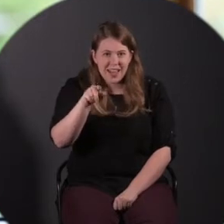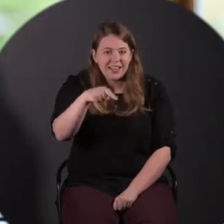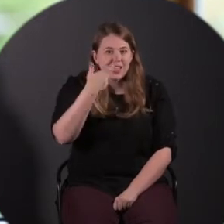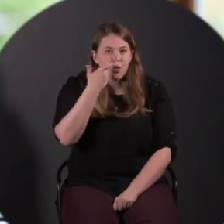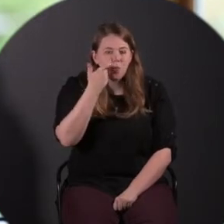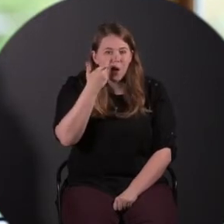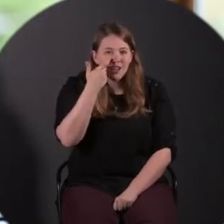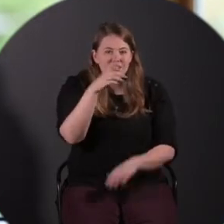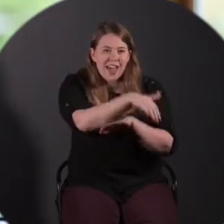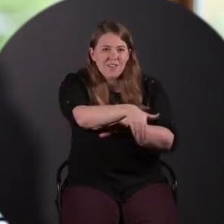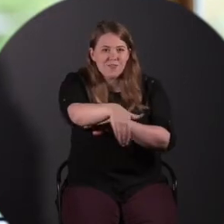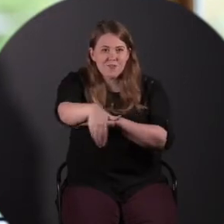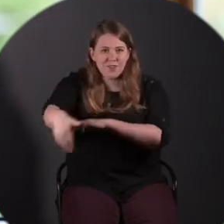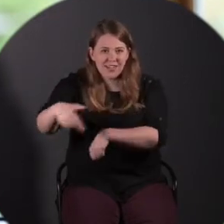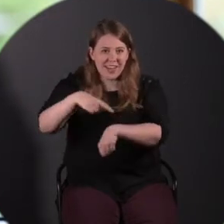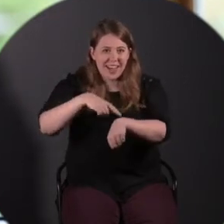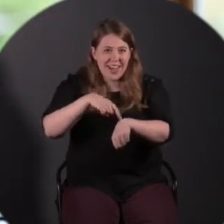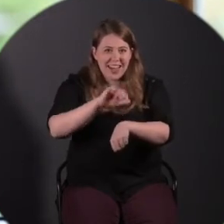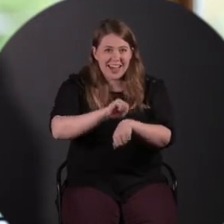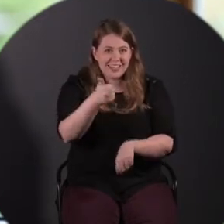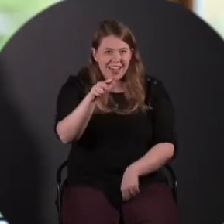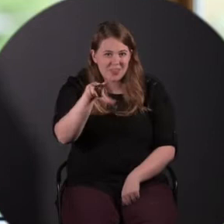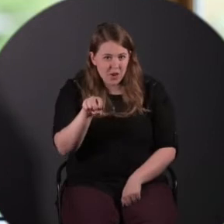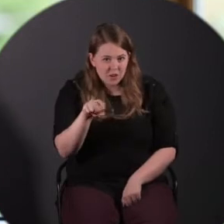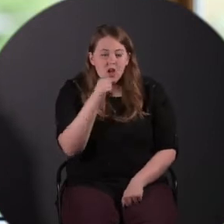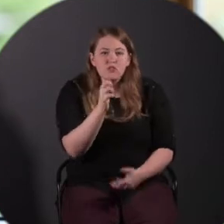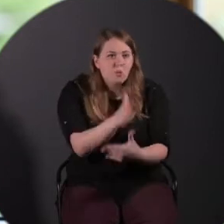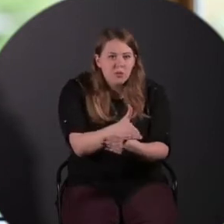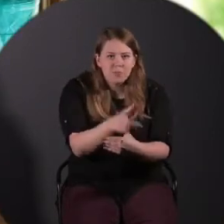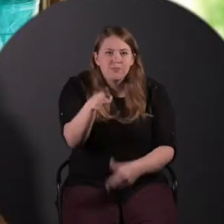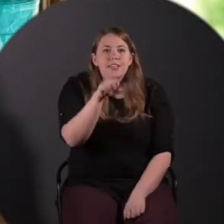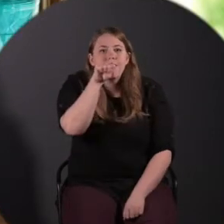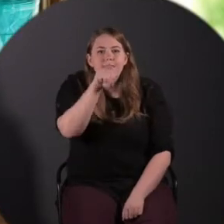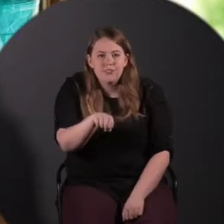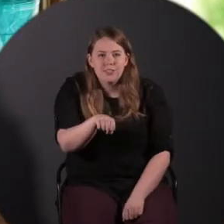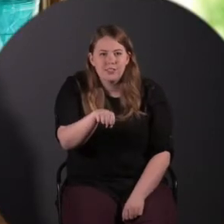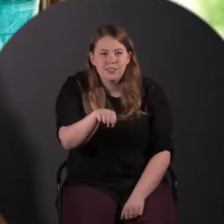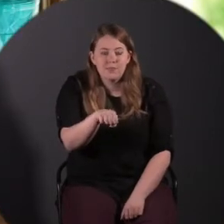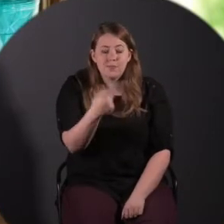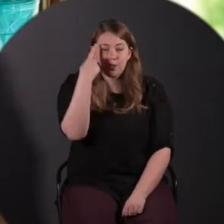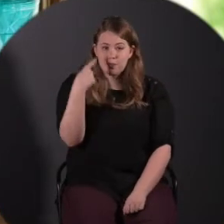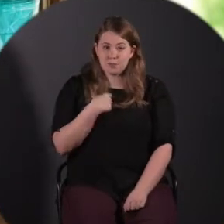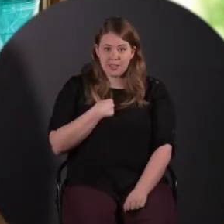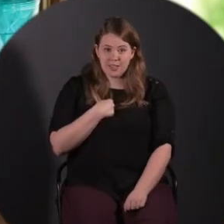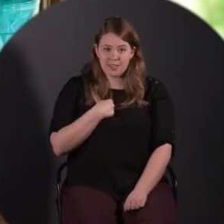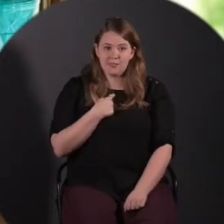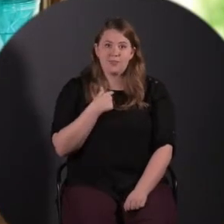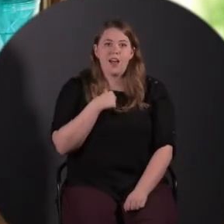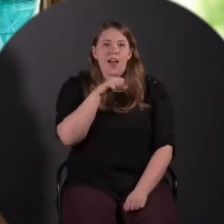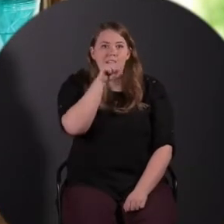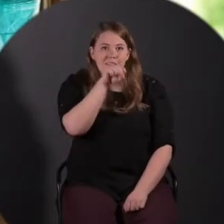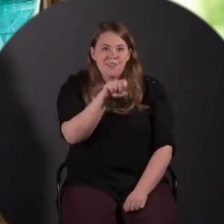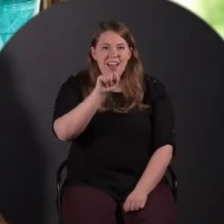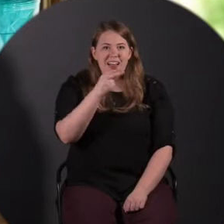at 10:30. Don't interrupt him because he loves Perry Mason. But for me, I love This